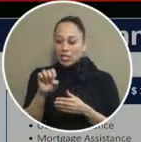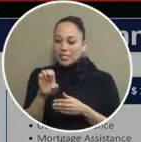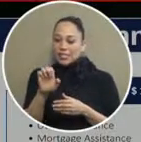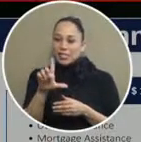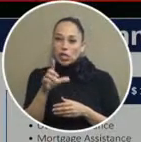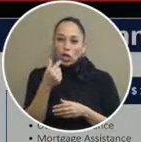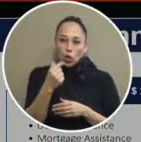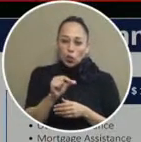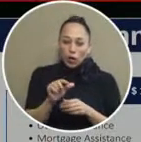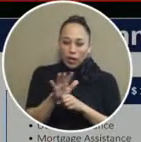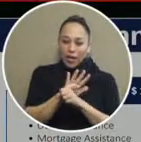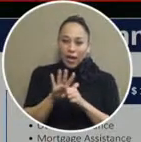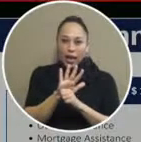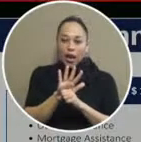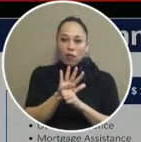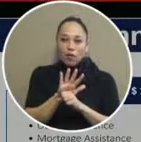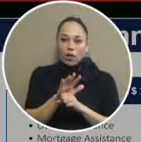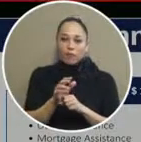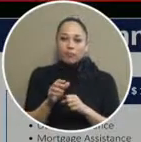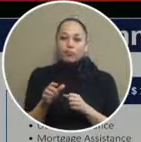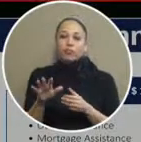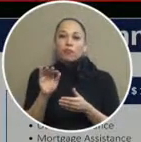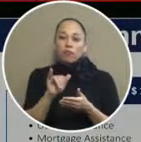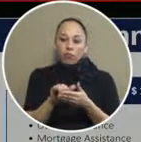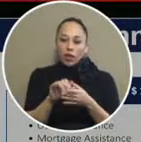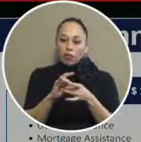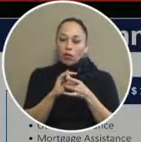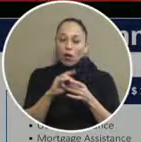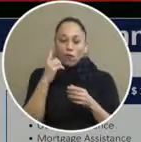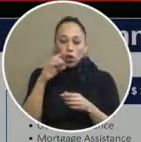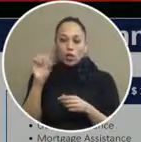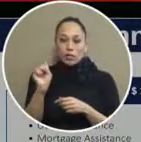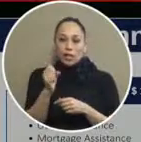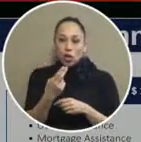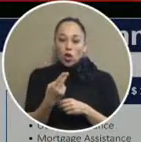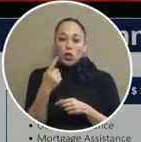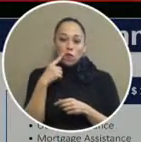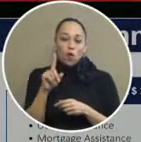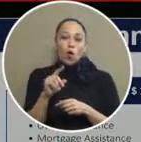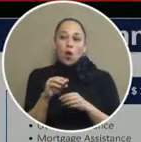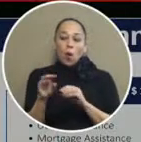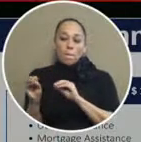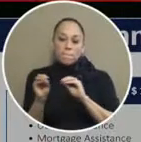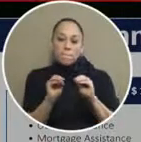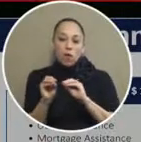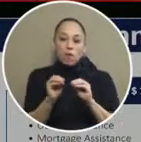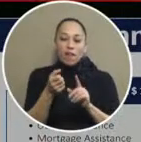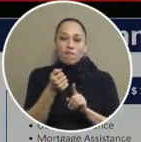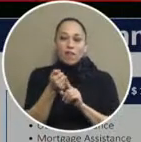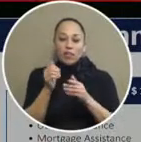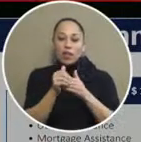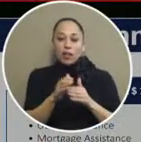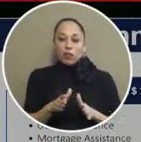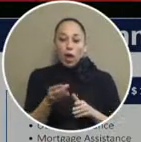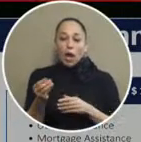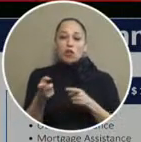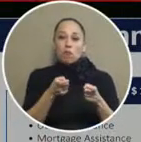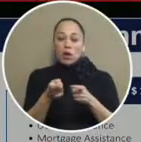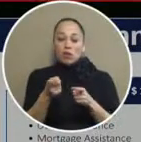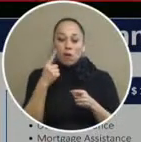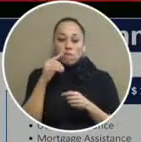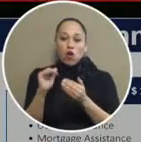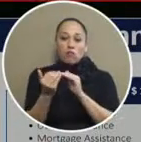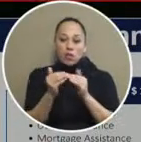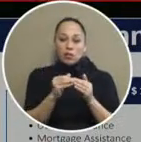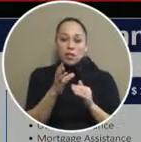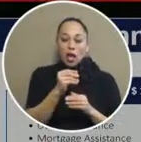as an area of strength in terms of empowering a broad range of stakeholders, promoting effective leadership and management. The city